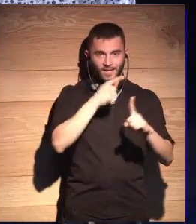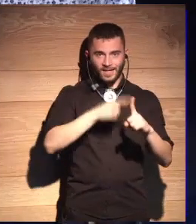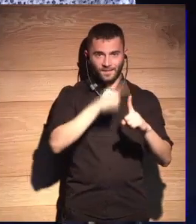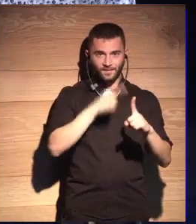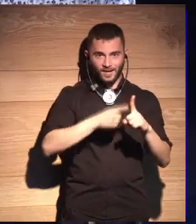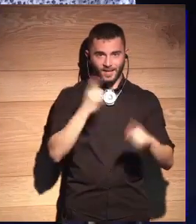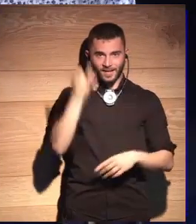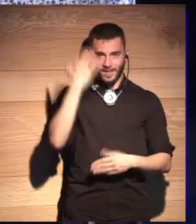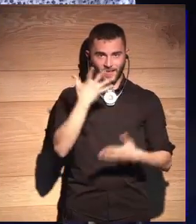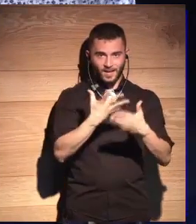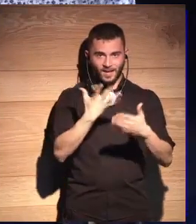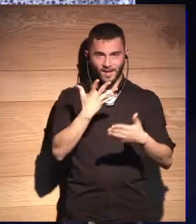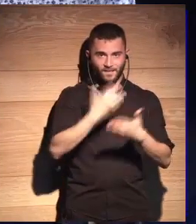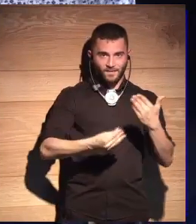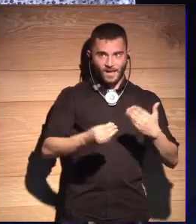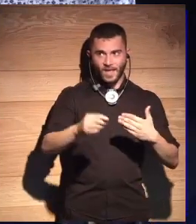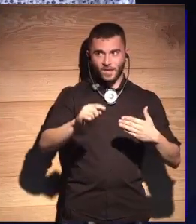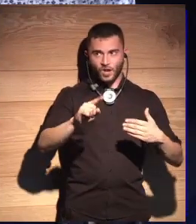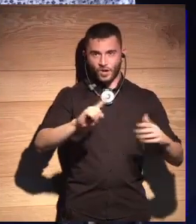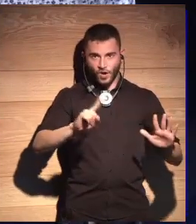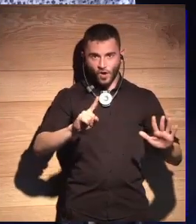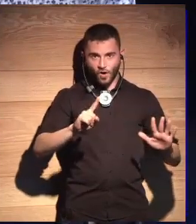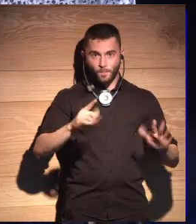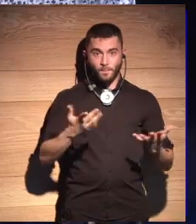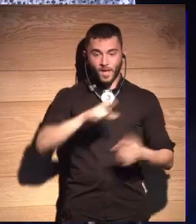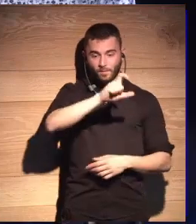maldita.es is not going to be the reference newspaper of all the